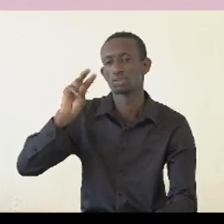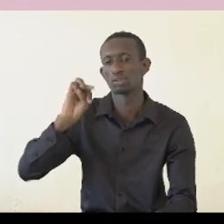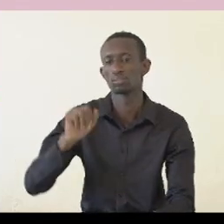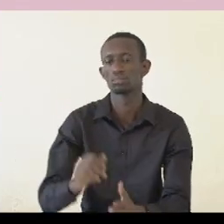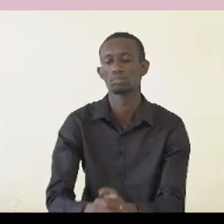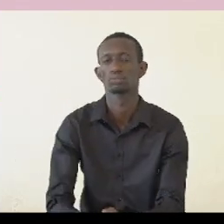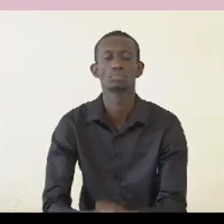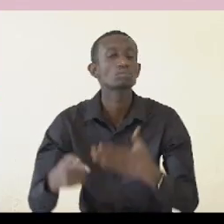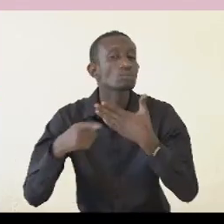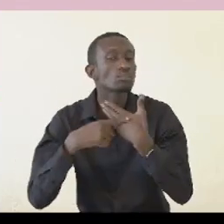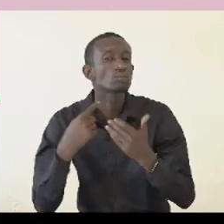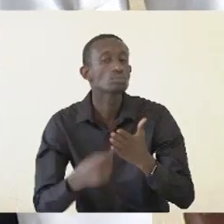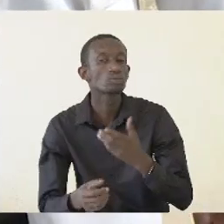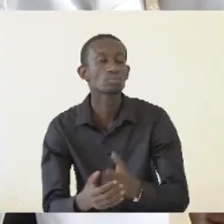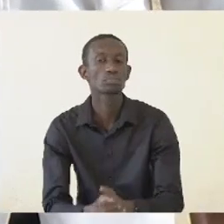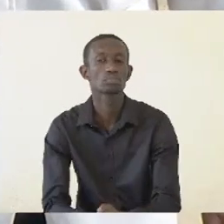And the negative is